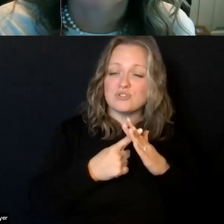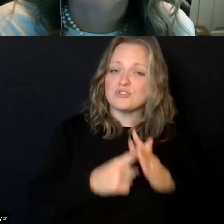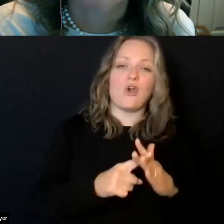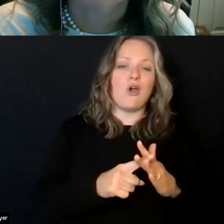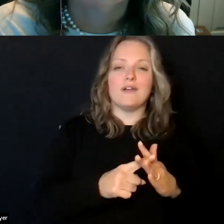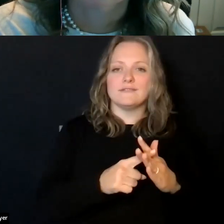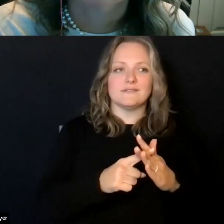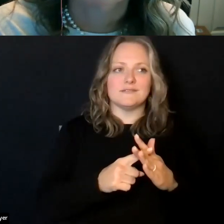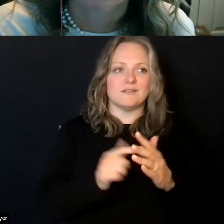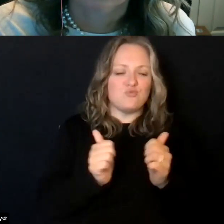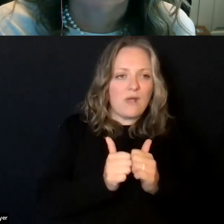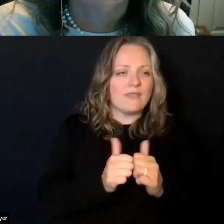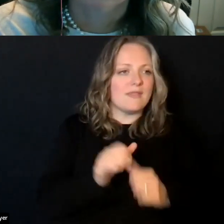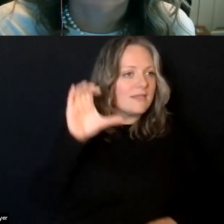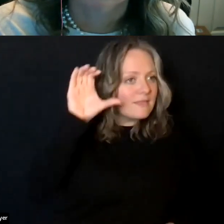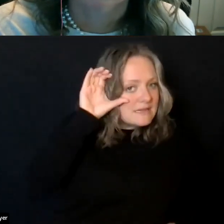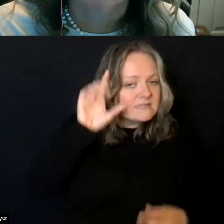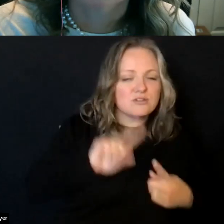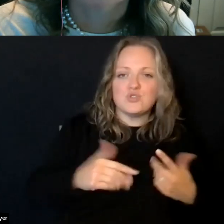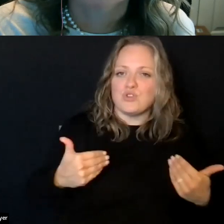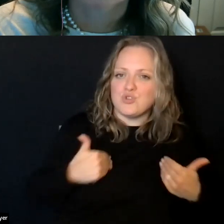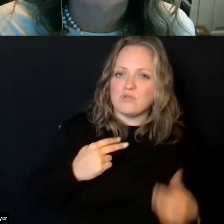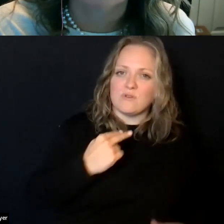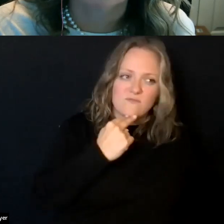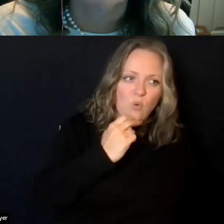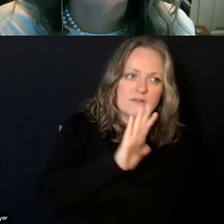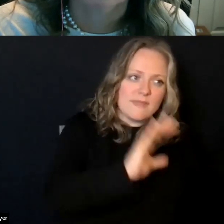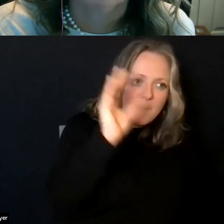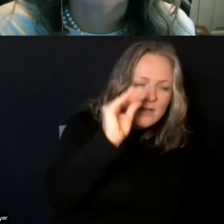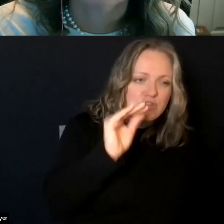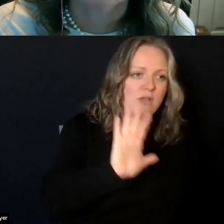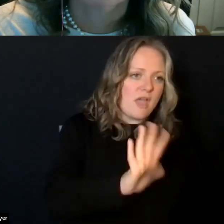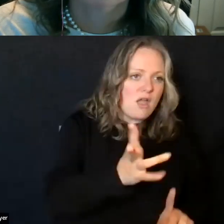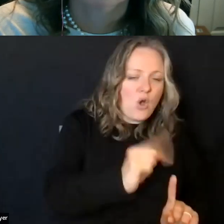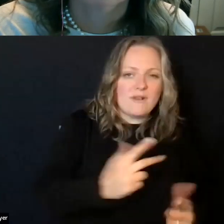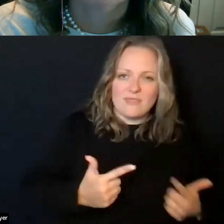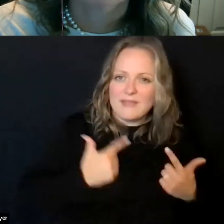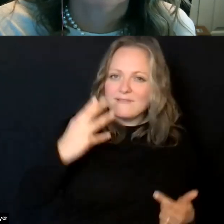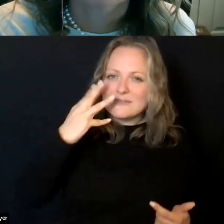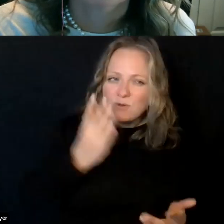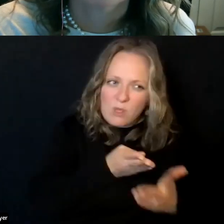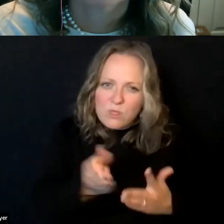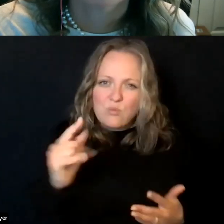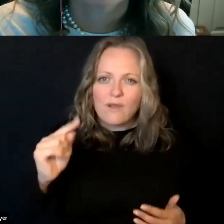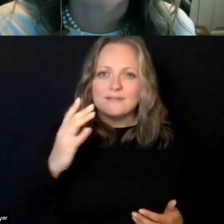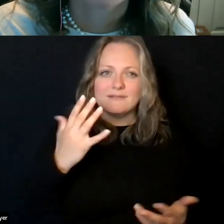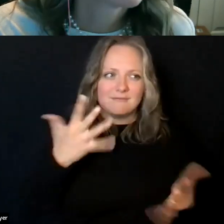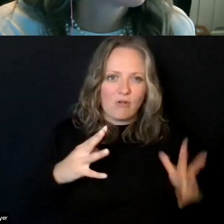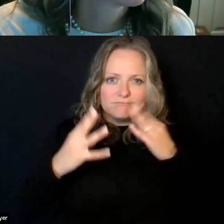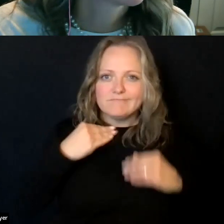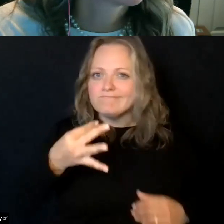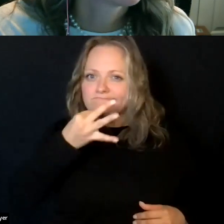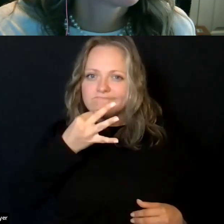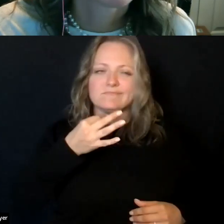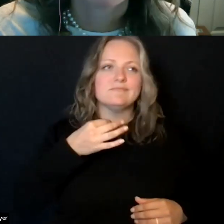with gathering youth voice and really partnering with young people with lived experience. So this is why I'm on board. First